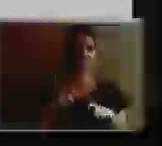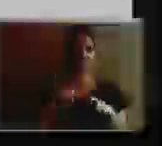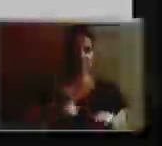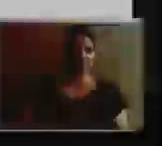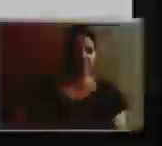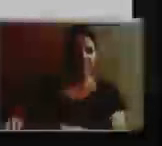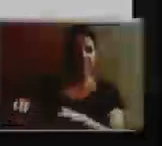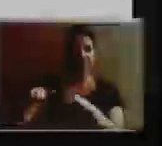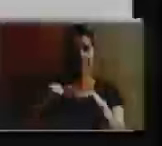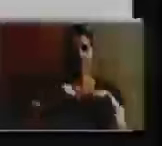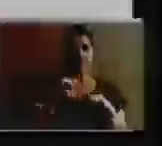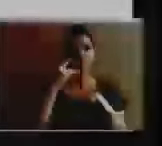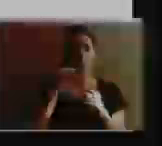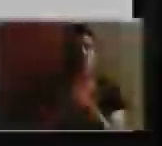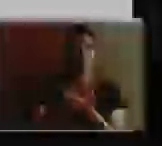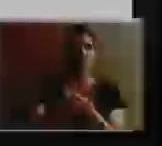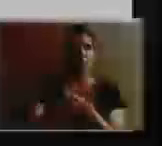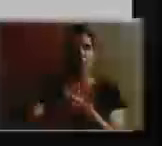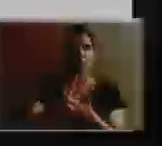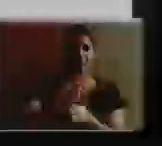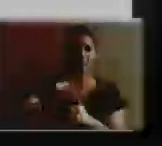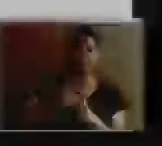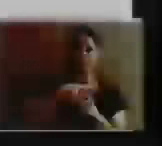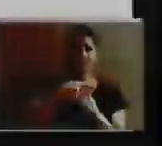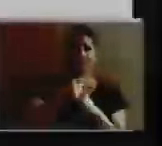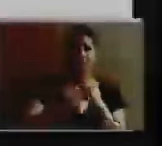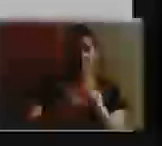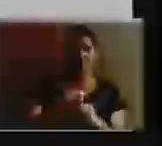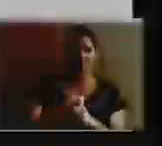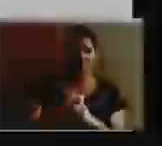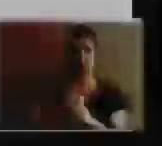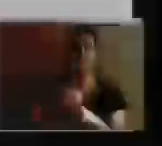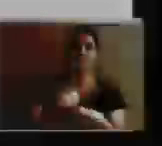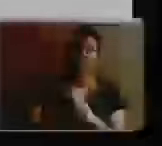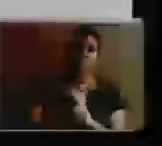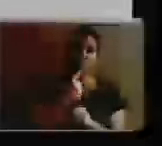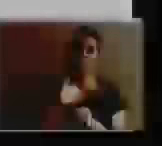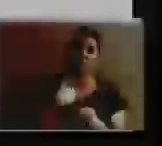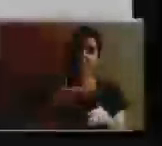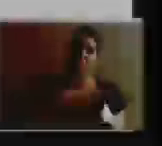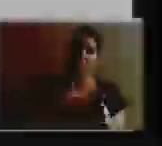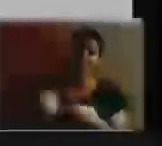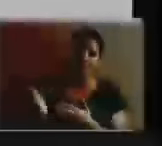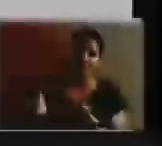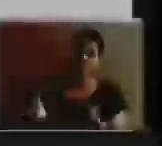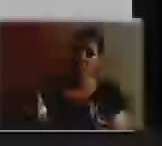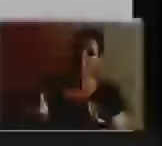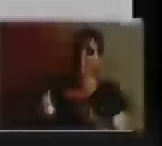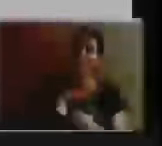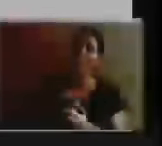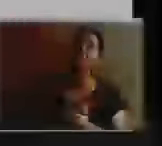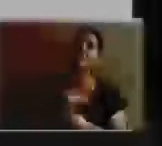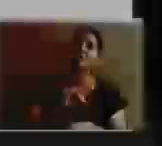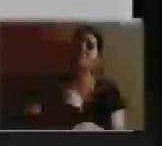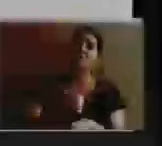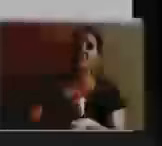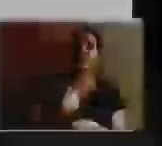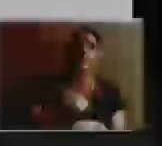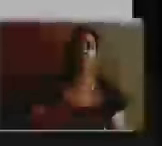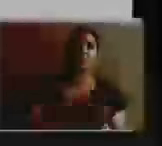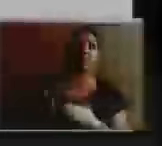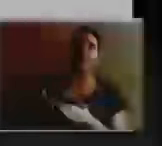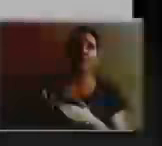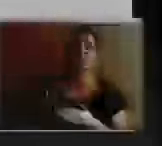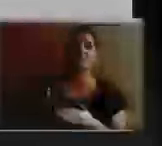really is what year one was about, making sure that we have a roadmap and our strategy in place. And remember, that strategy